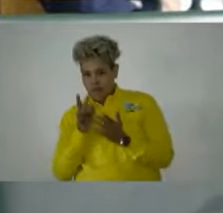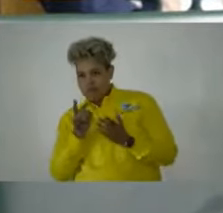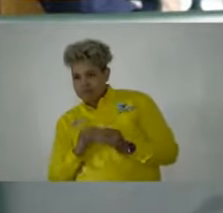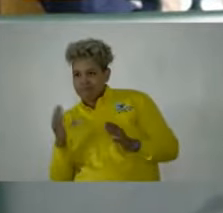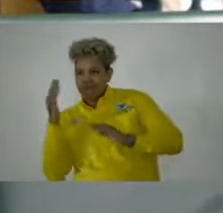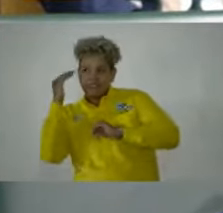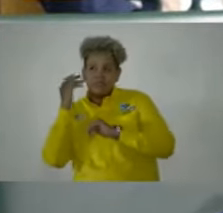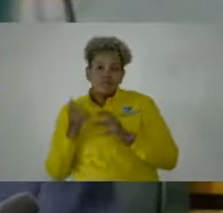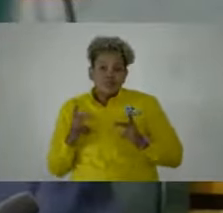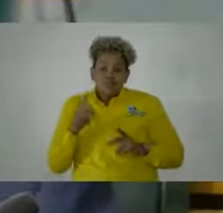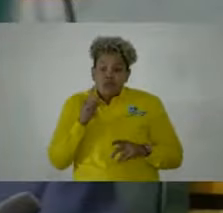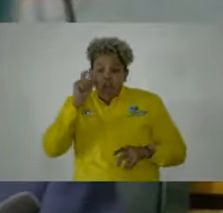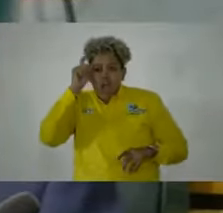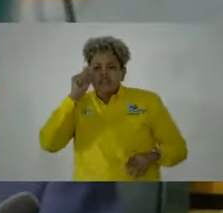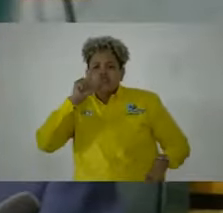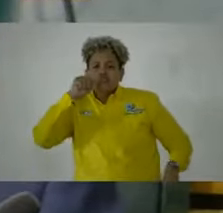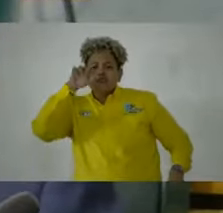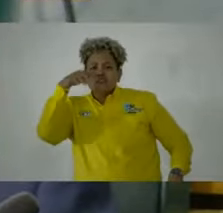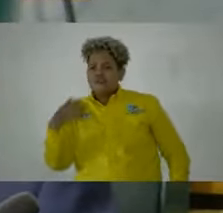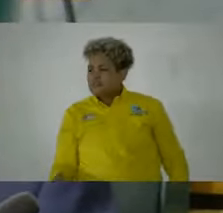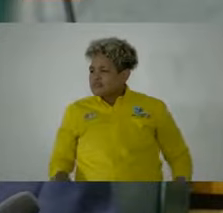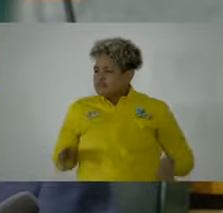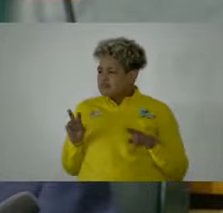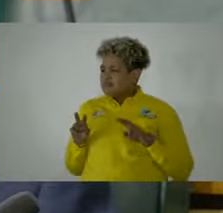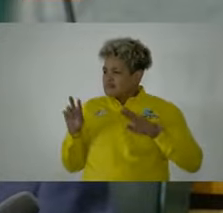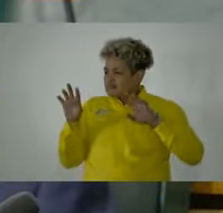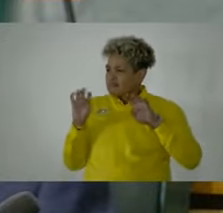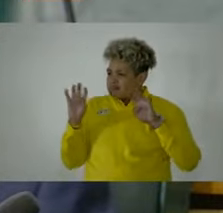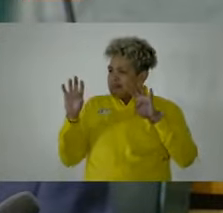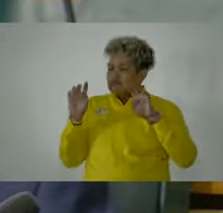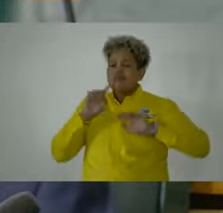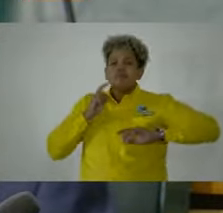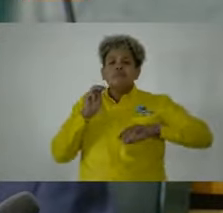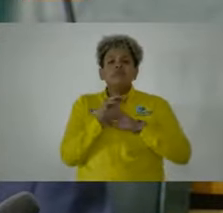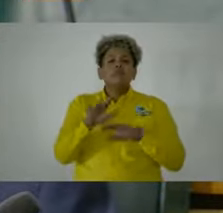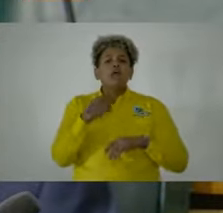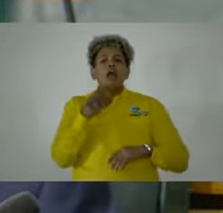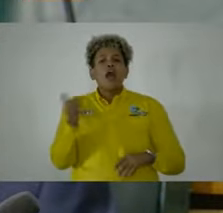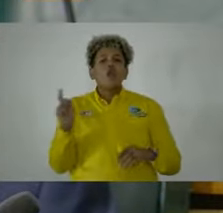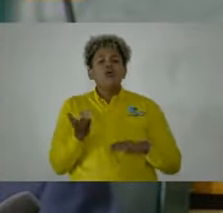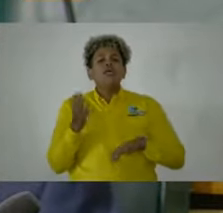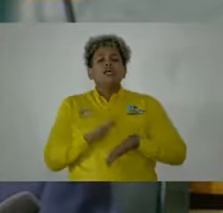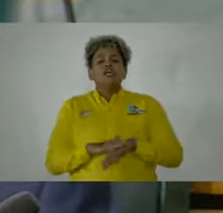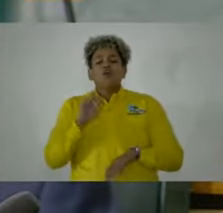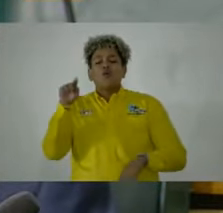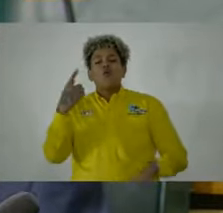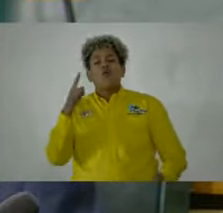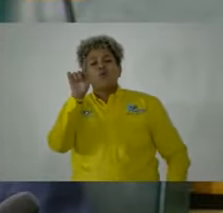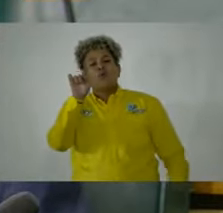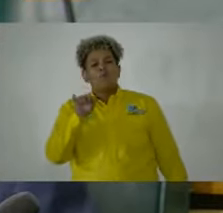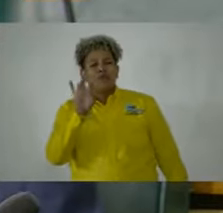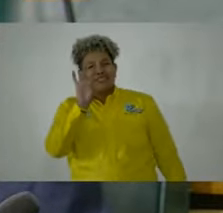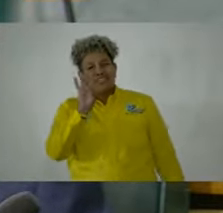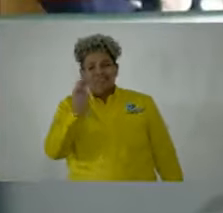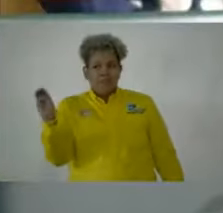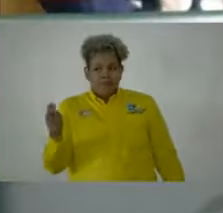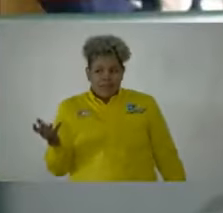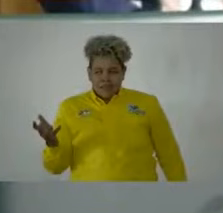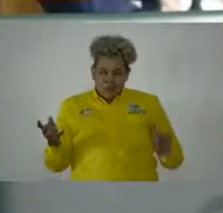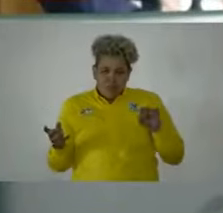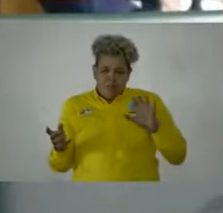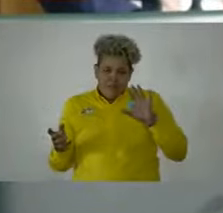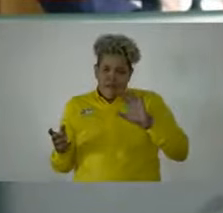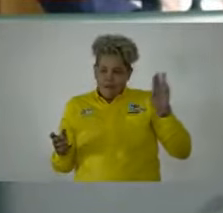are understandably quite disappointed that the minister has announced an increase of the threshold to only 1.7 million.